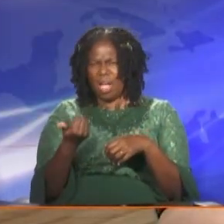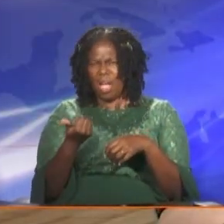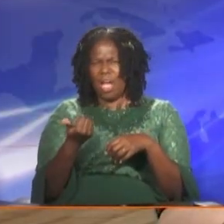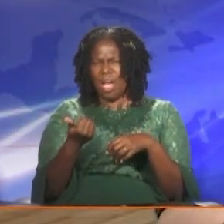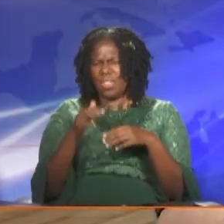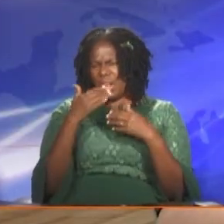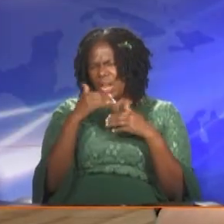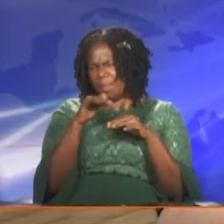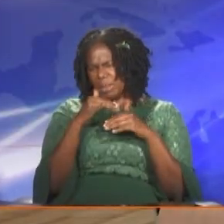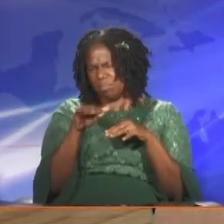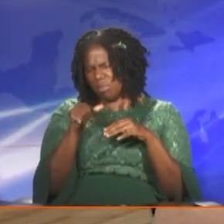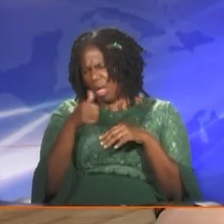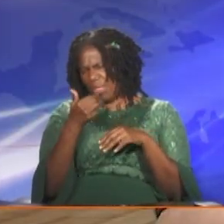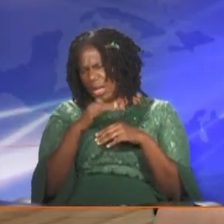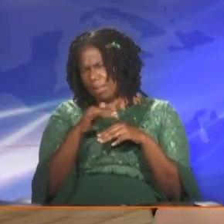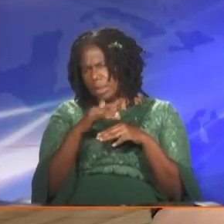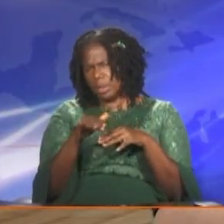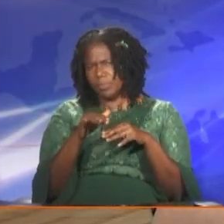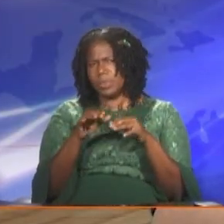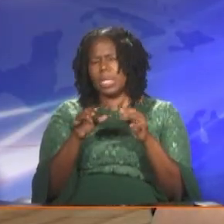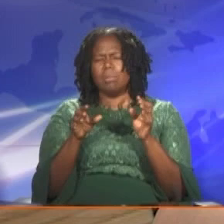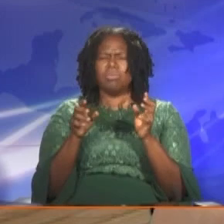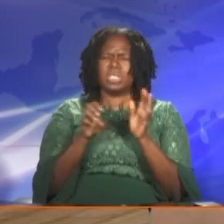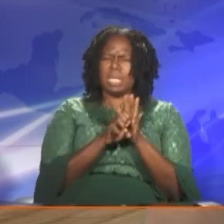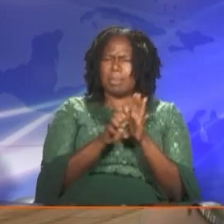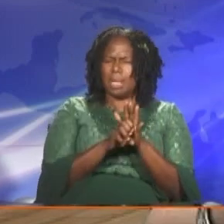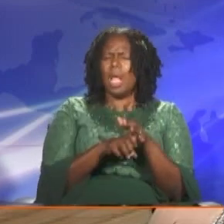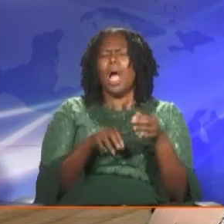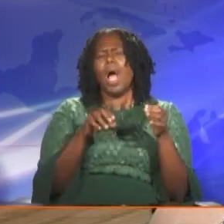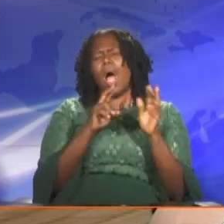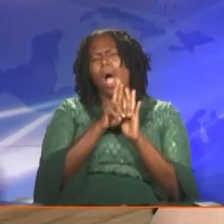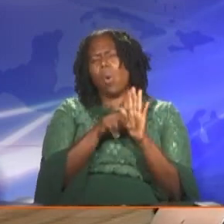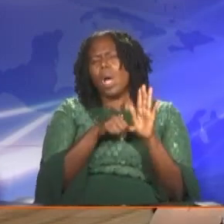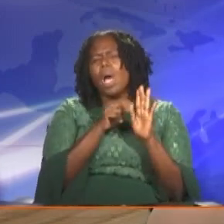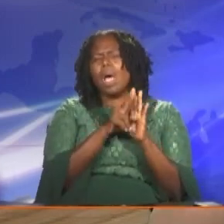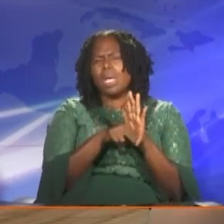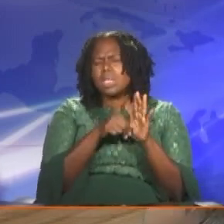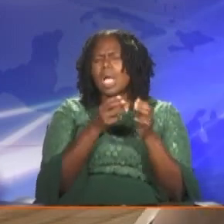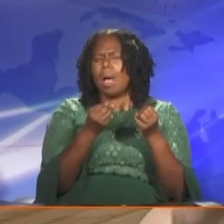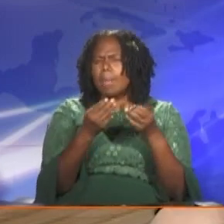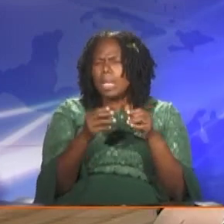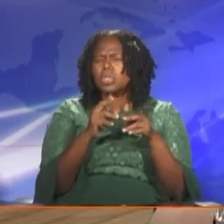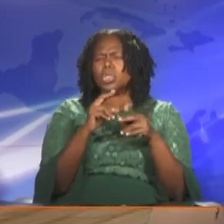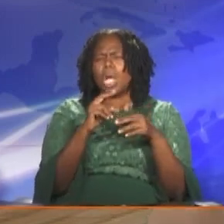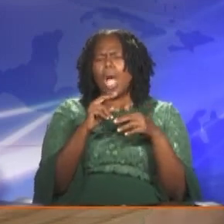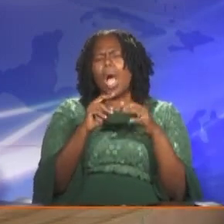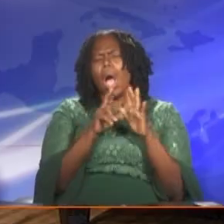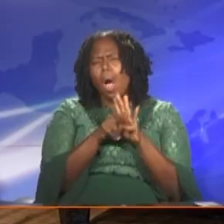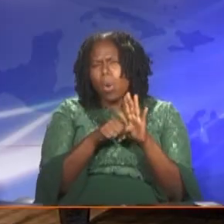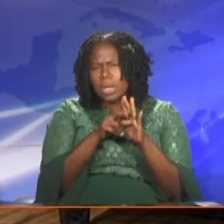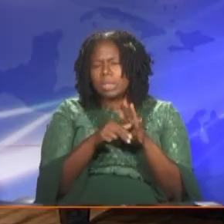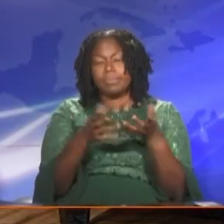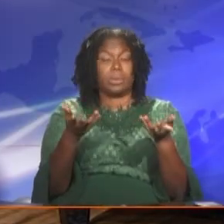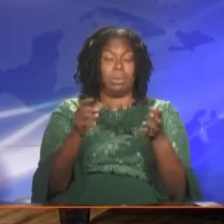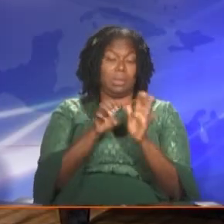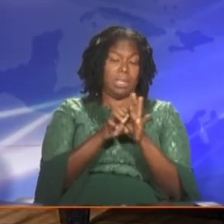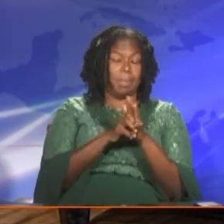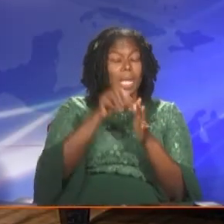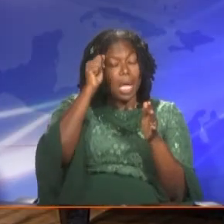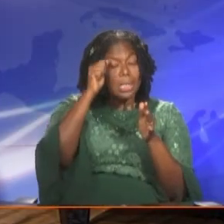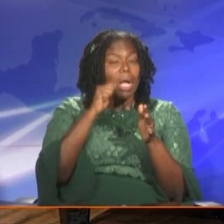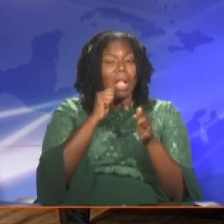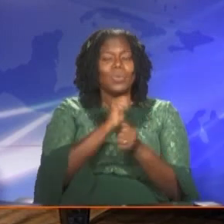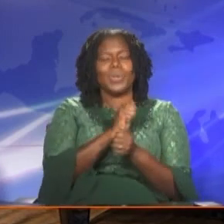limit to that? For example, hours that they can work as Yeah. well, especially if it's in the holidays. Adults work, a normal 8-hour